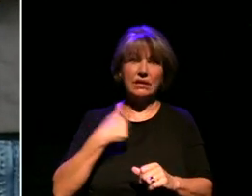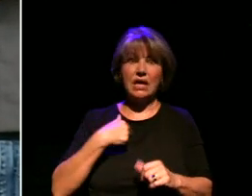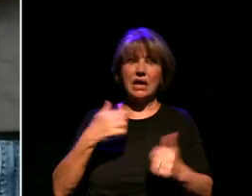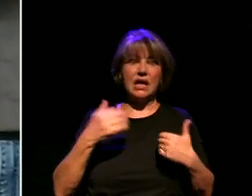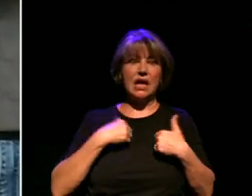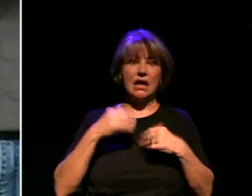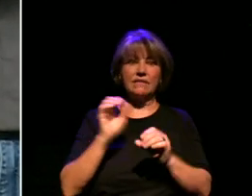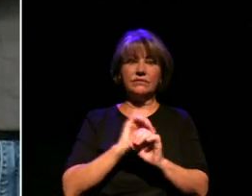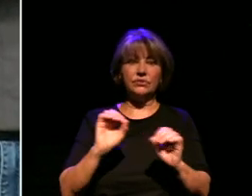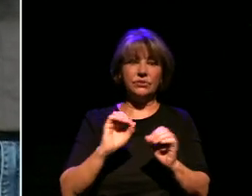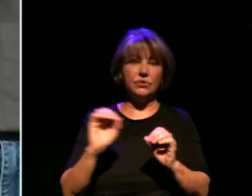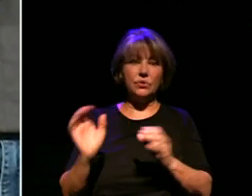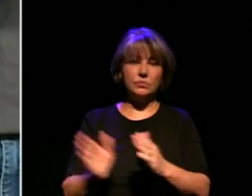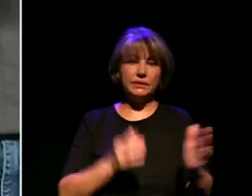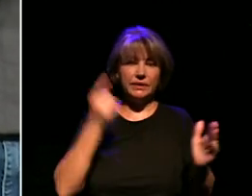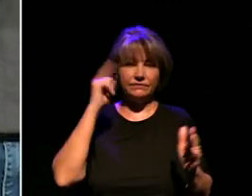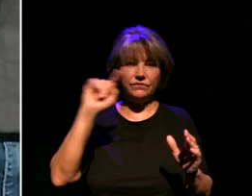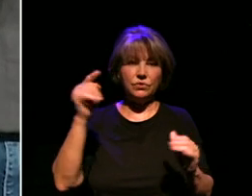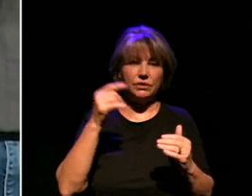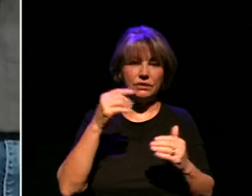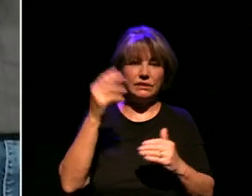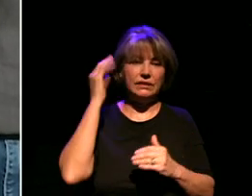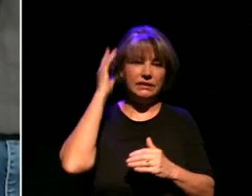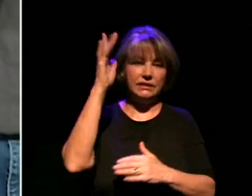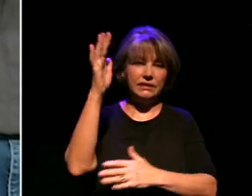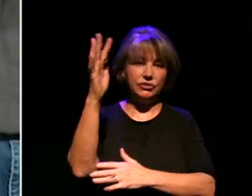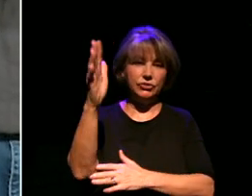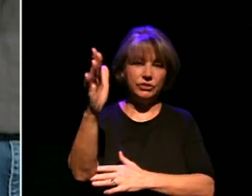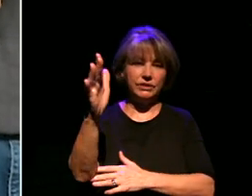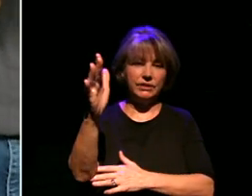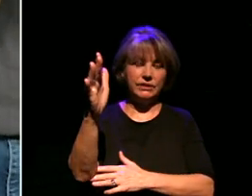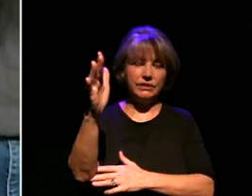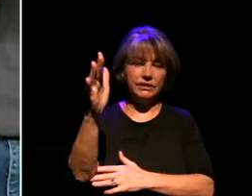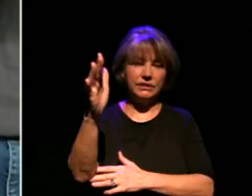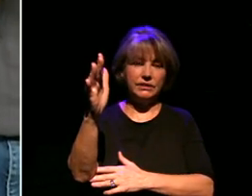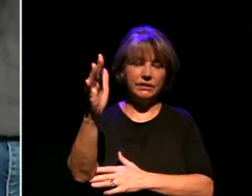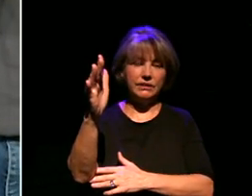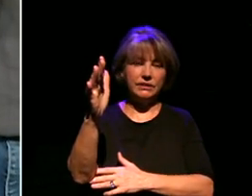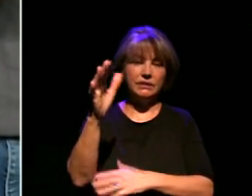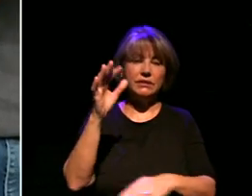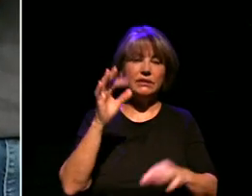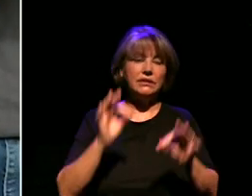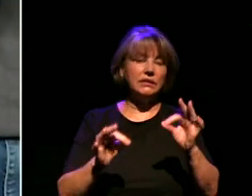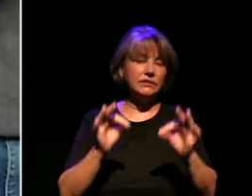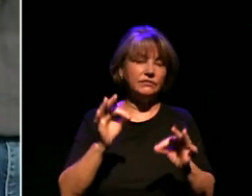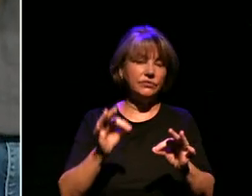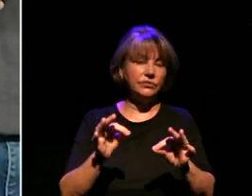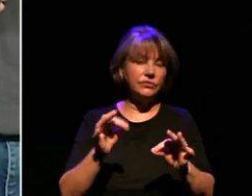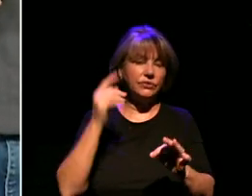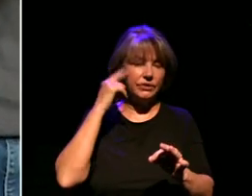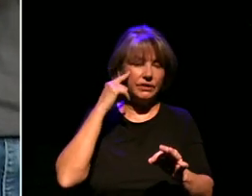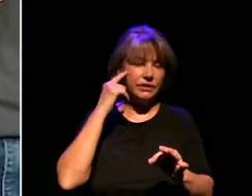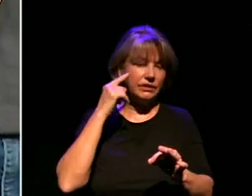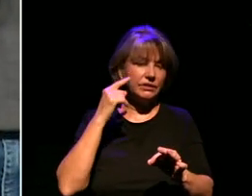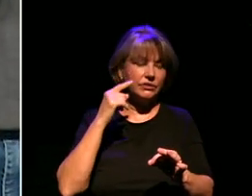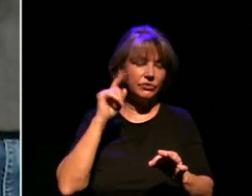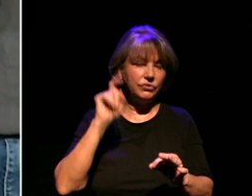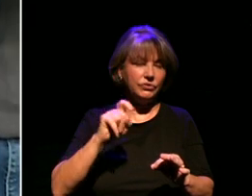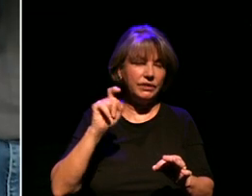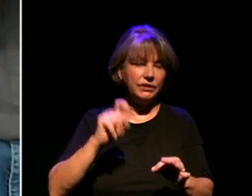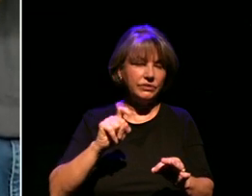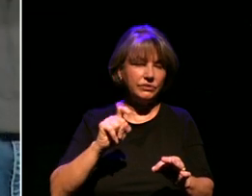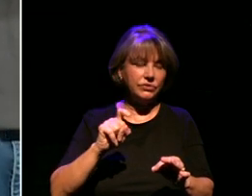eternity. If you're sensing that that's where you're at and you want to take your next step, you want to step across the line of faith, you want to put